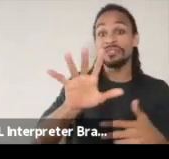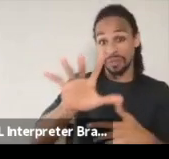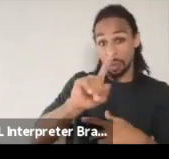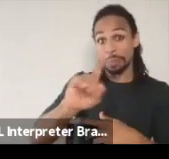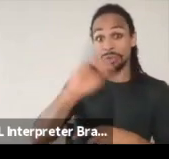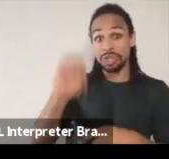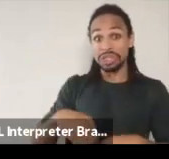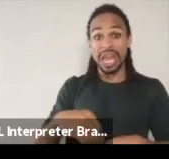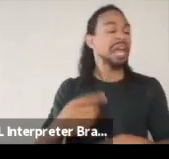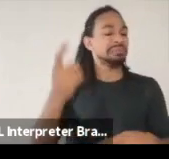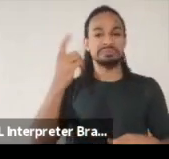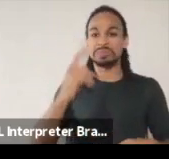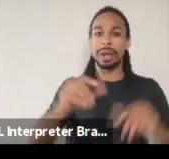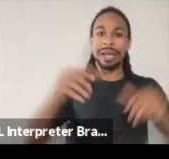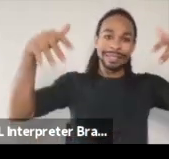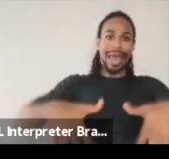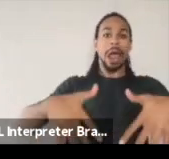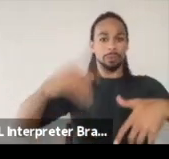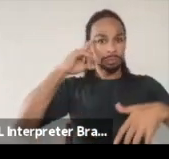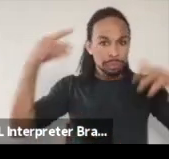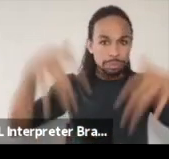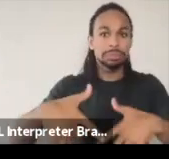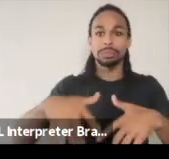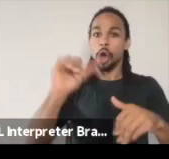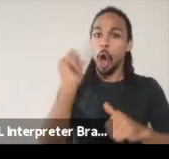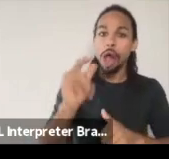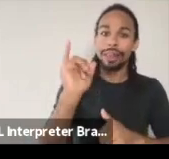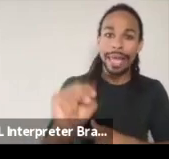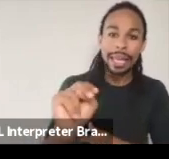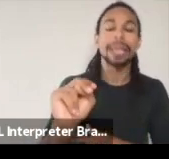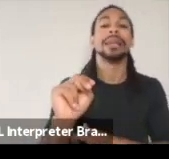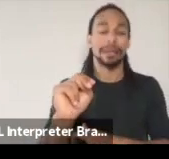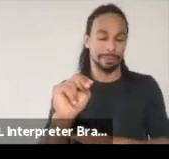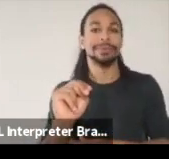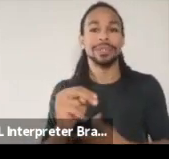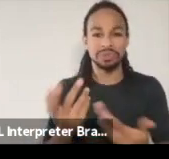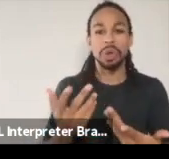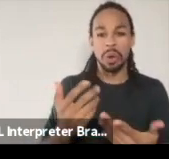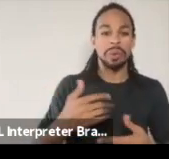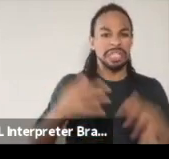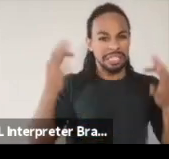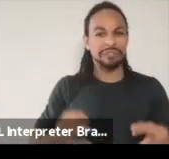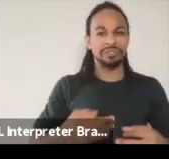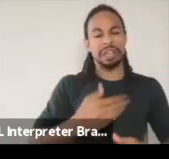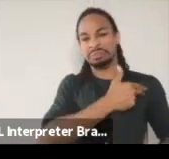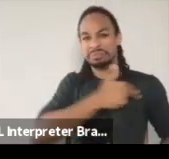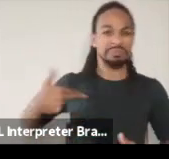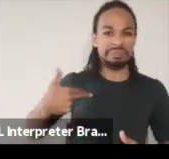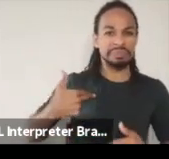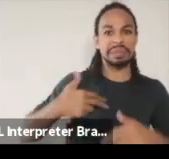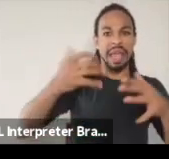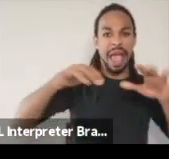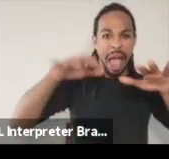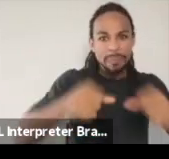in, definitely an abolitionist. So thank y'all for indulging in that question with